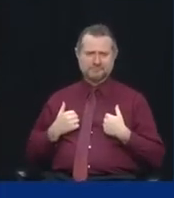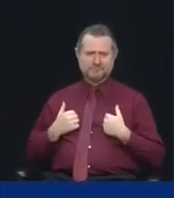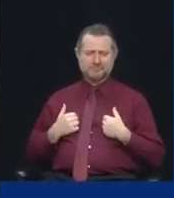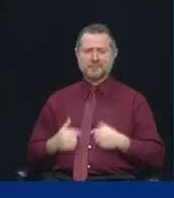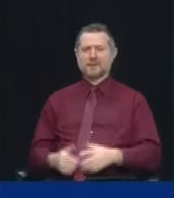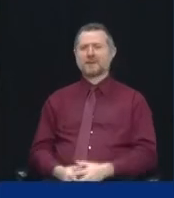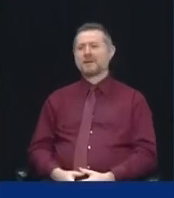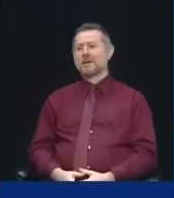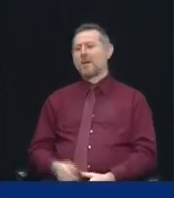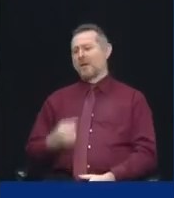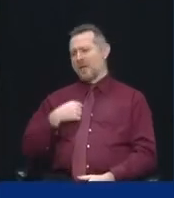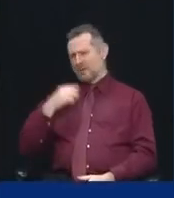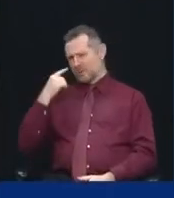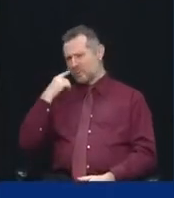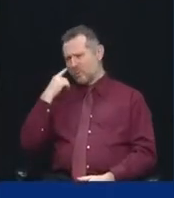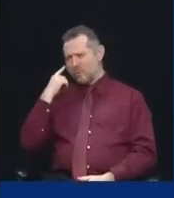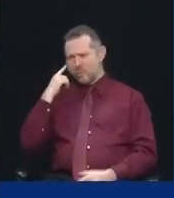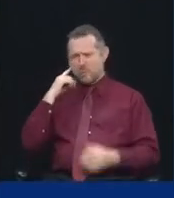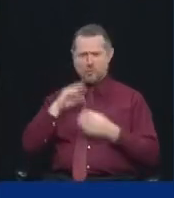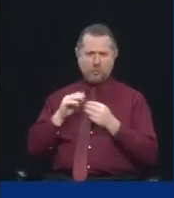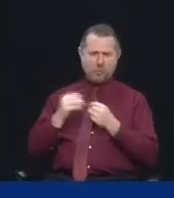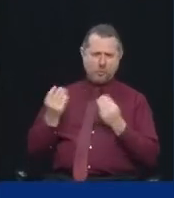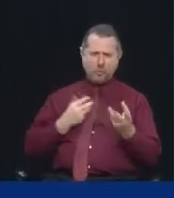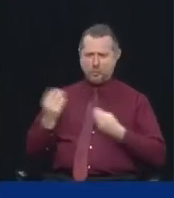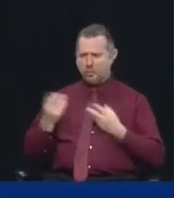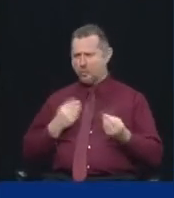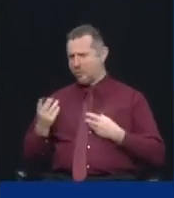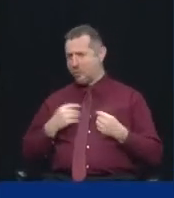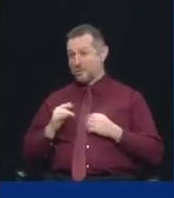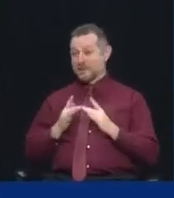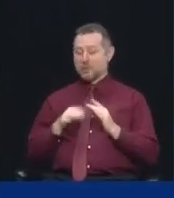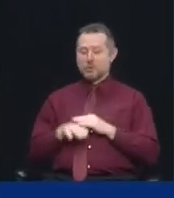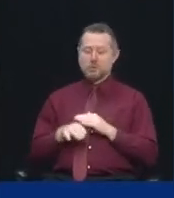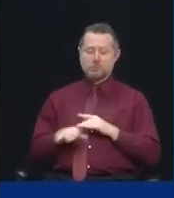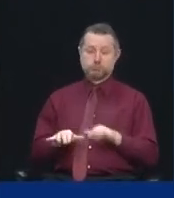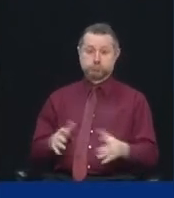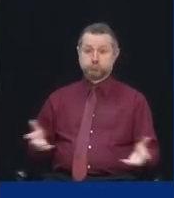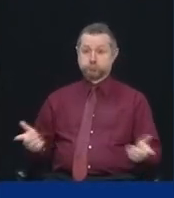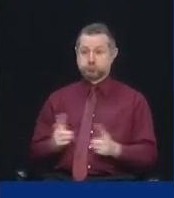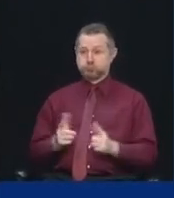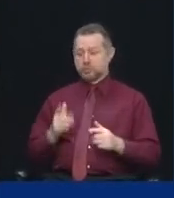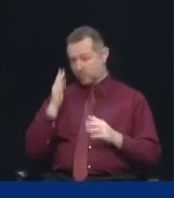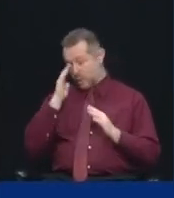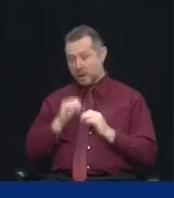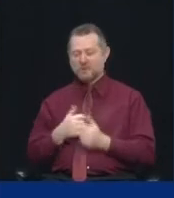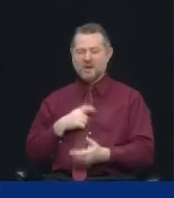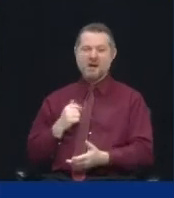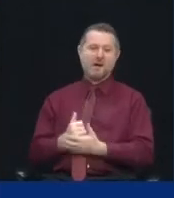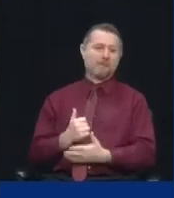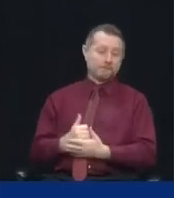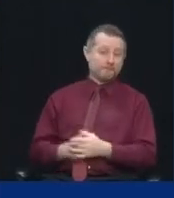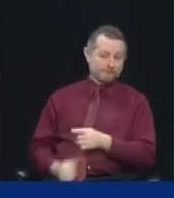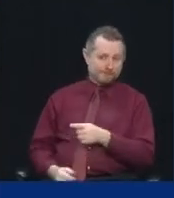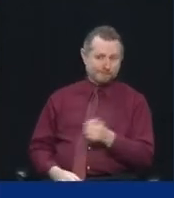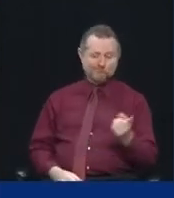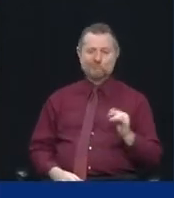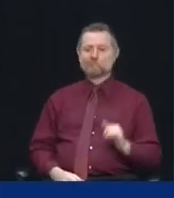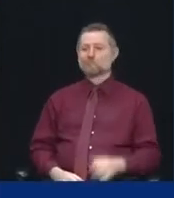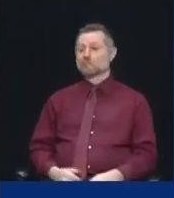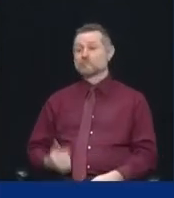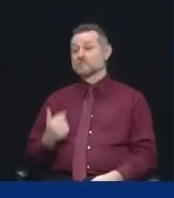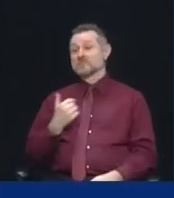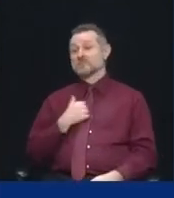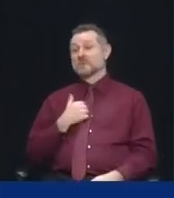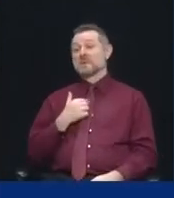And I've heard that from many people. So I think something like this will help. But I'm more about giving people the